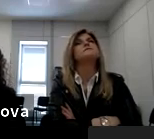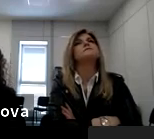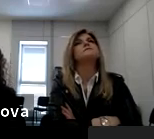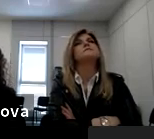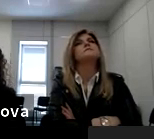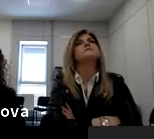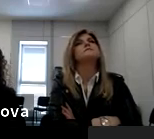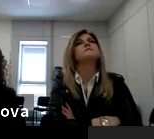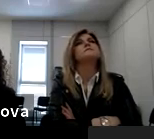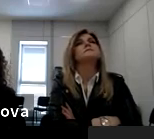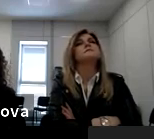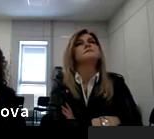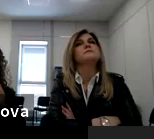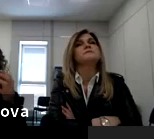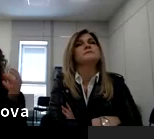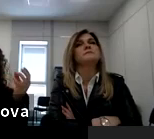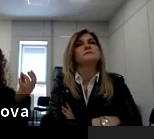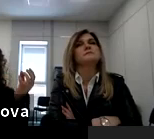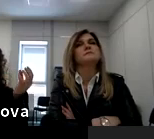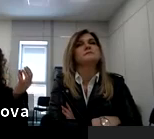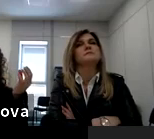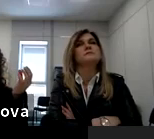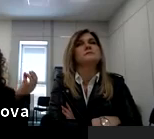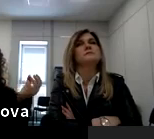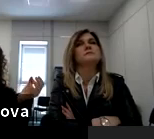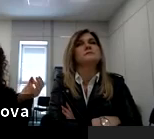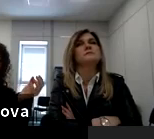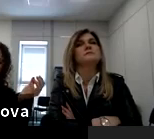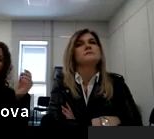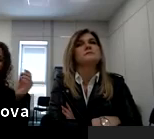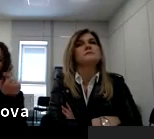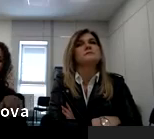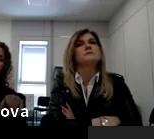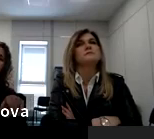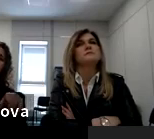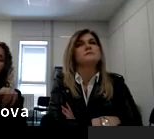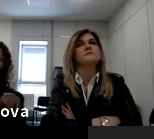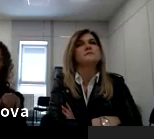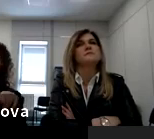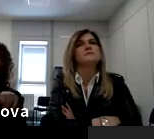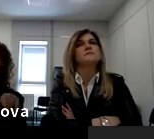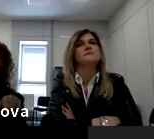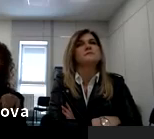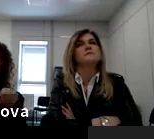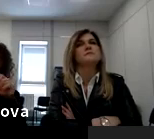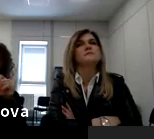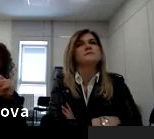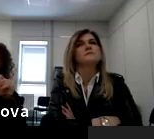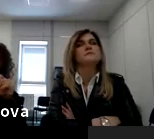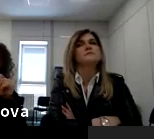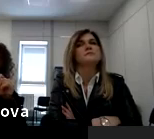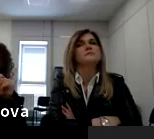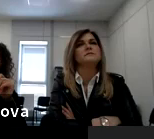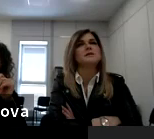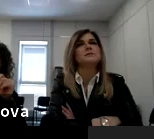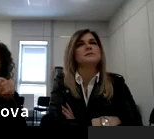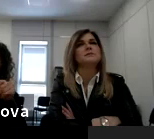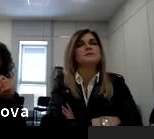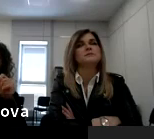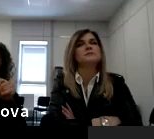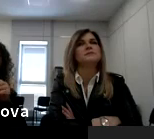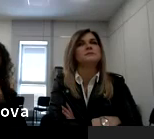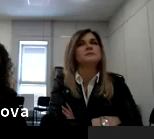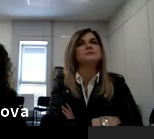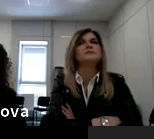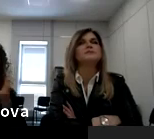more optics. We need wide elliptical optics, and it will be in our new